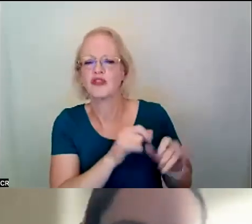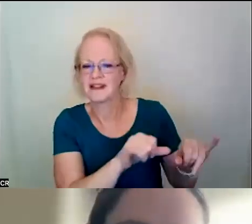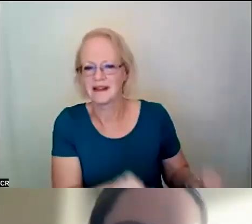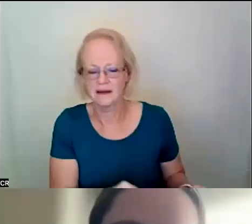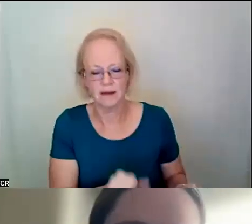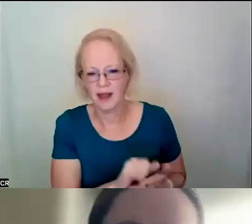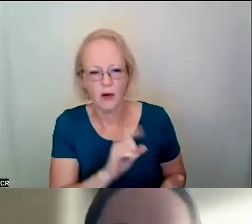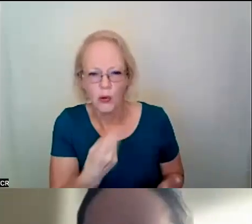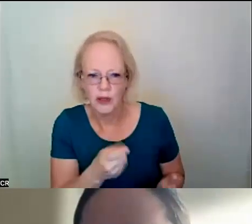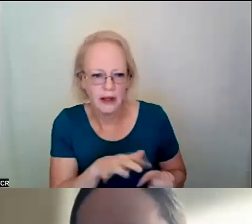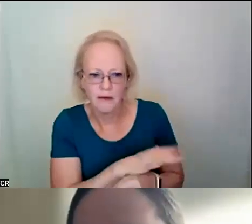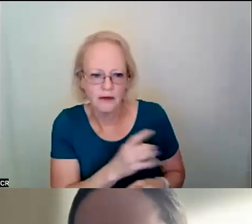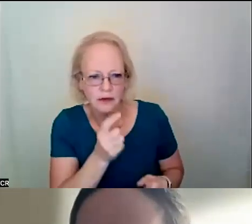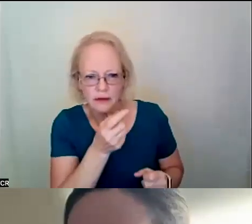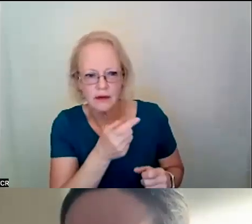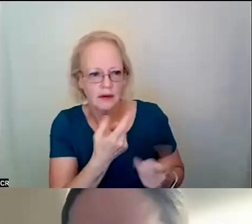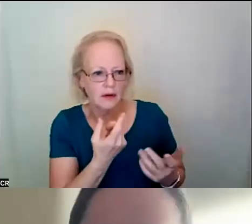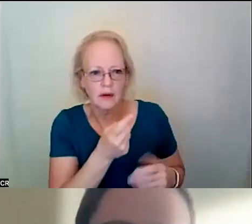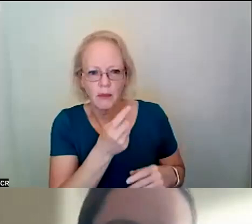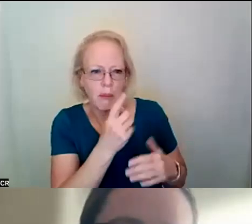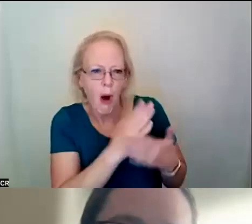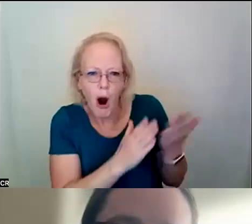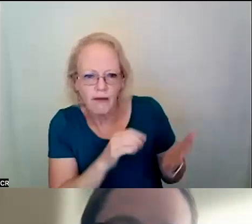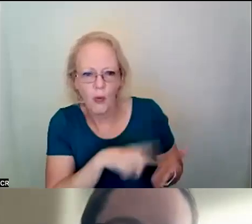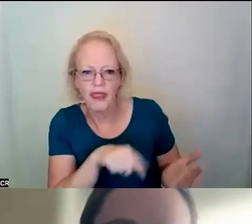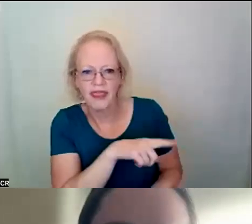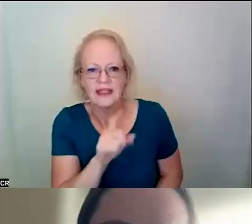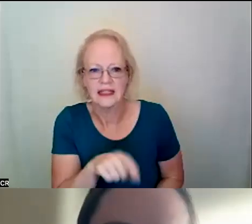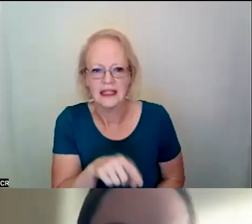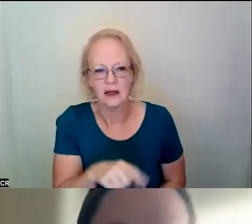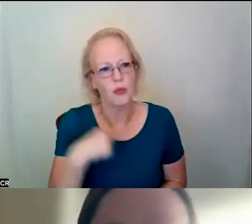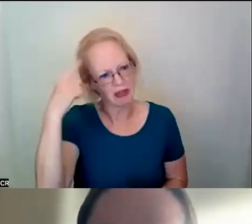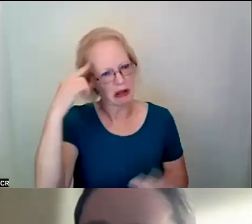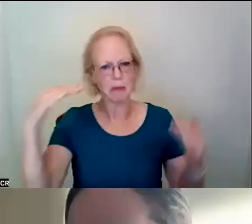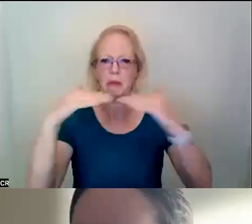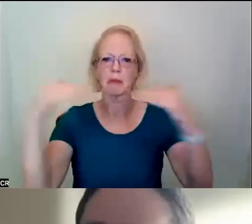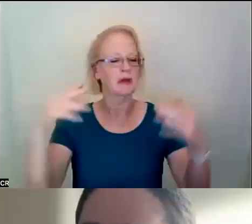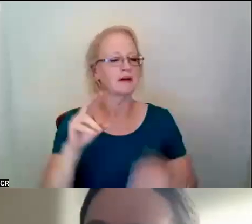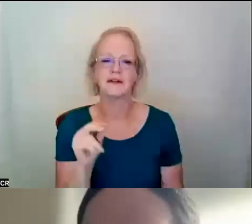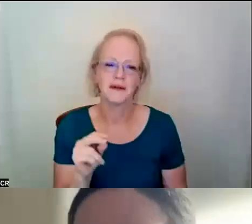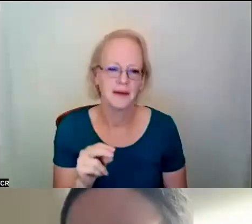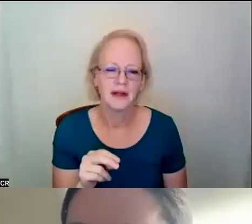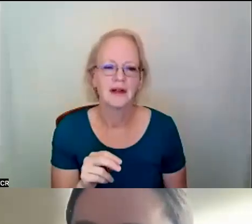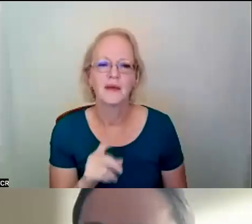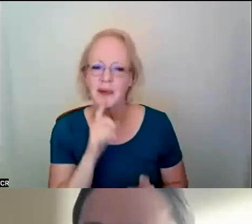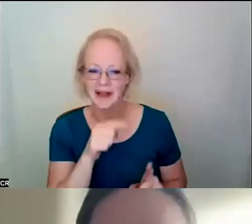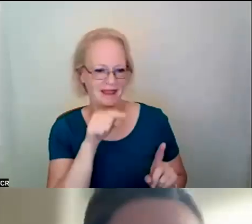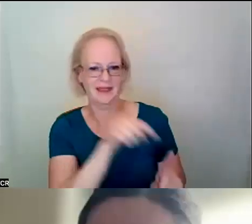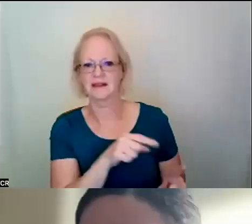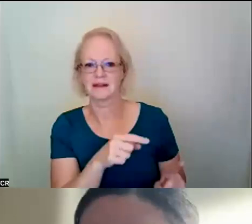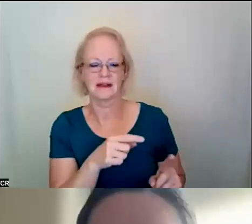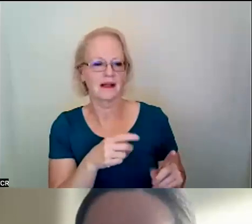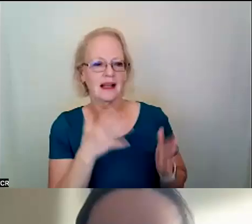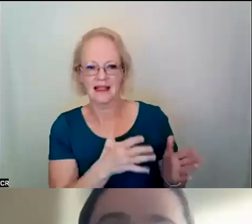anyway, but we've decided that it's just as good, when in reality it leaves the exposure,